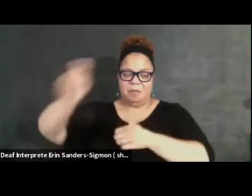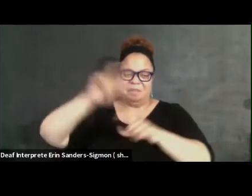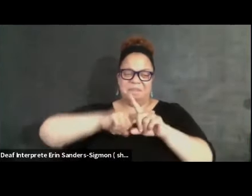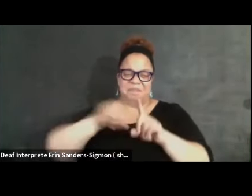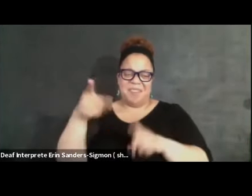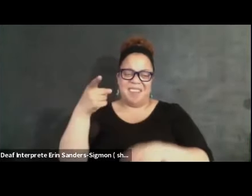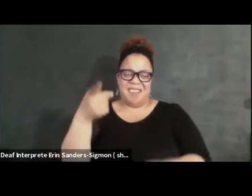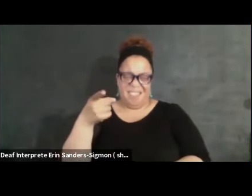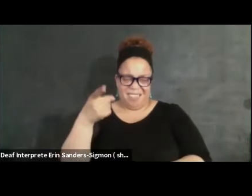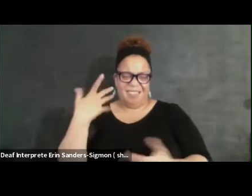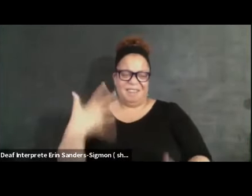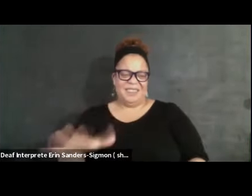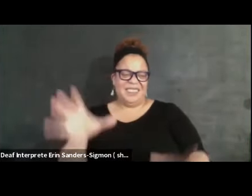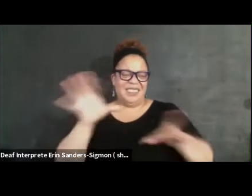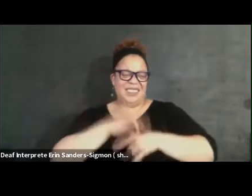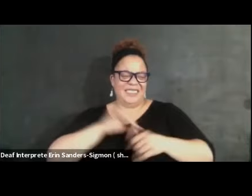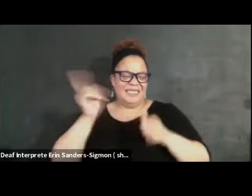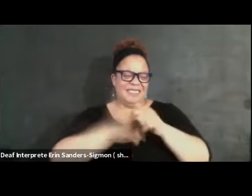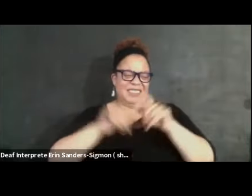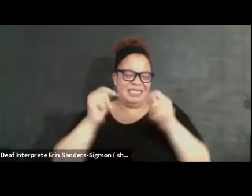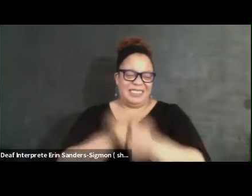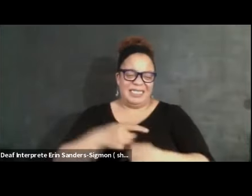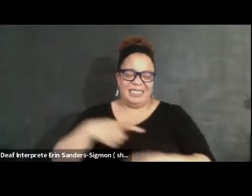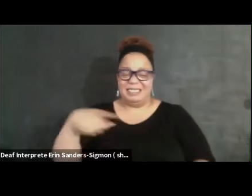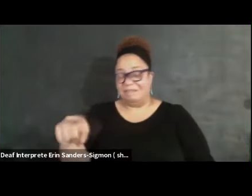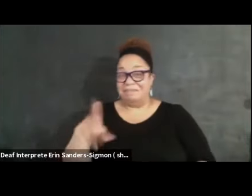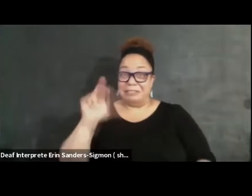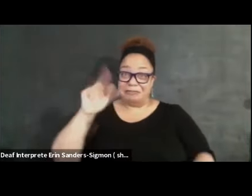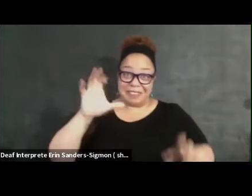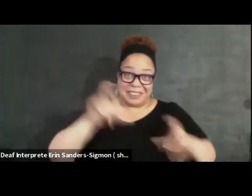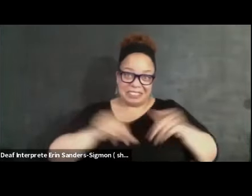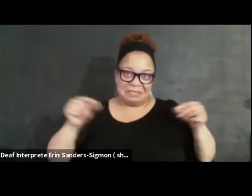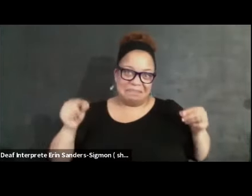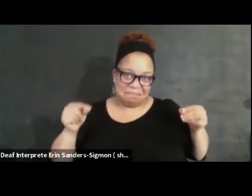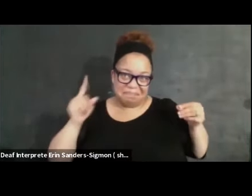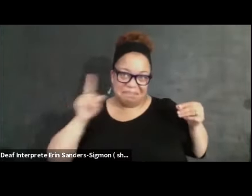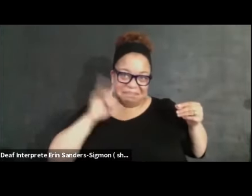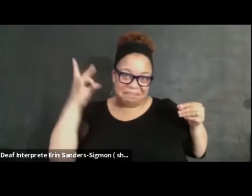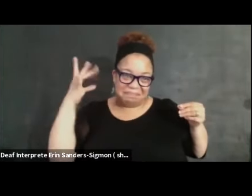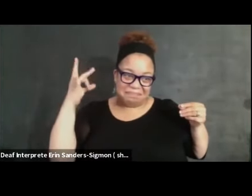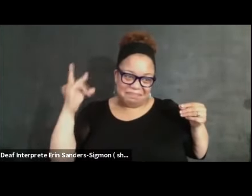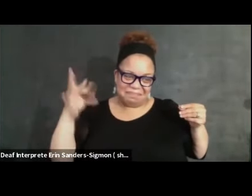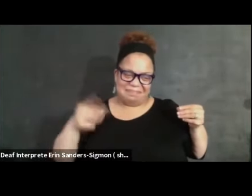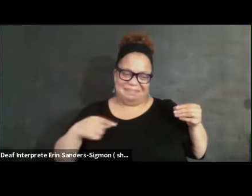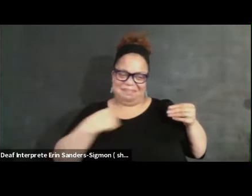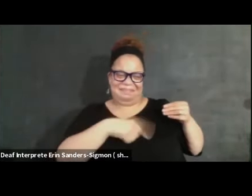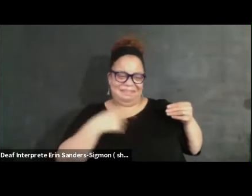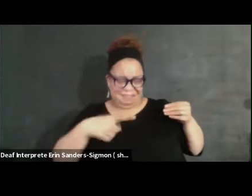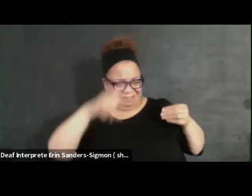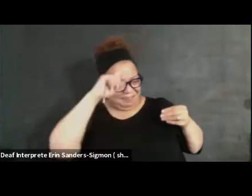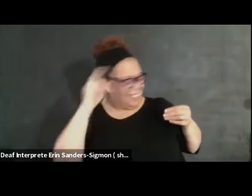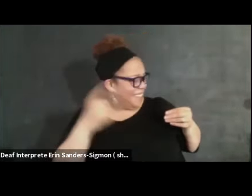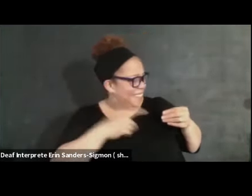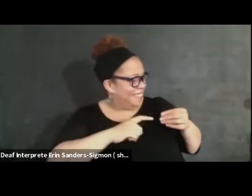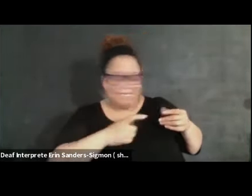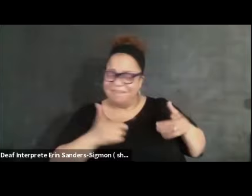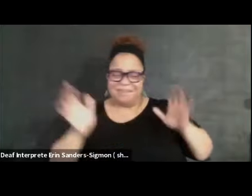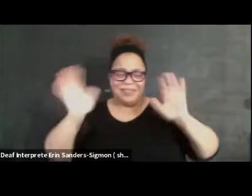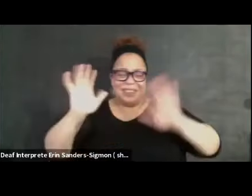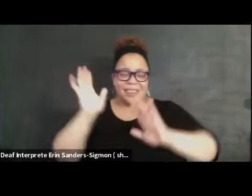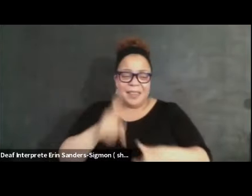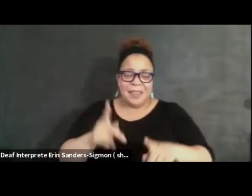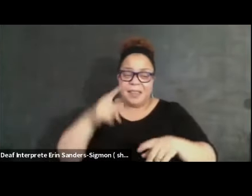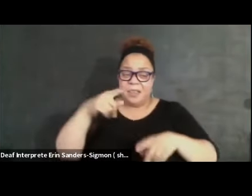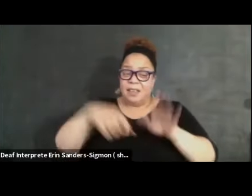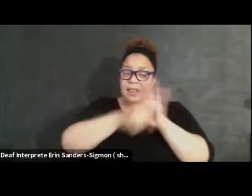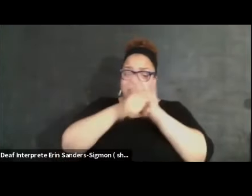sick of it. This system was built for your benefit. Black people, the ones it was built to oppress. It started with slavery. Hunters